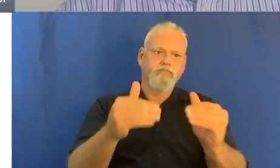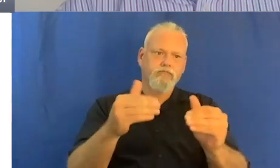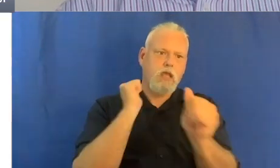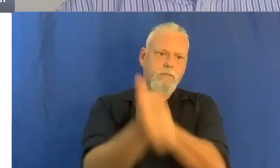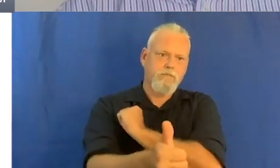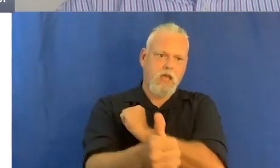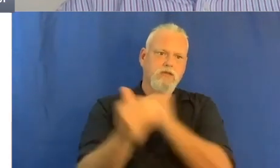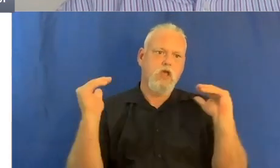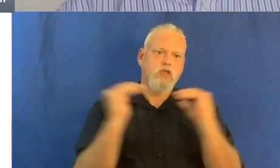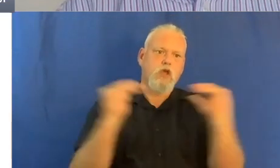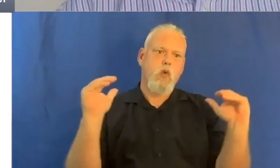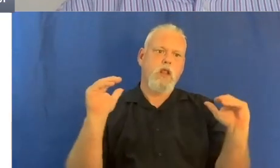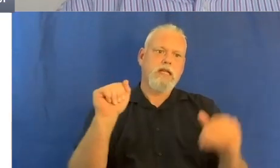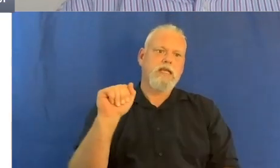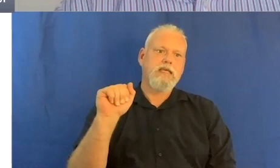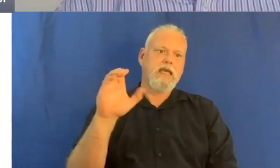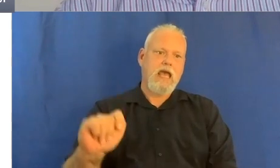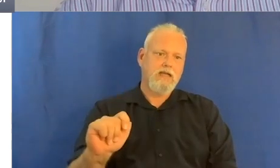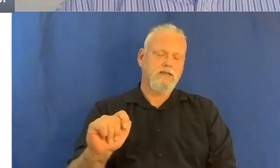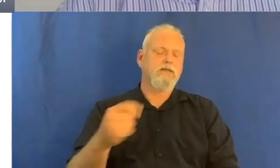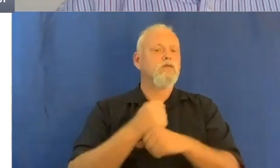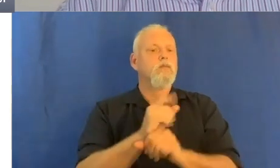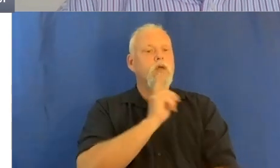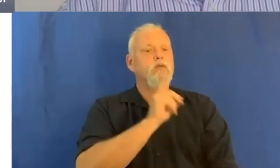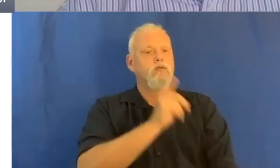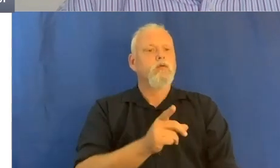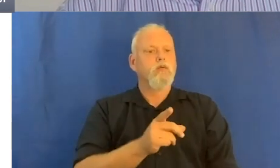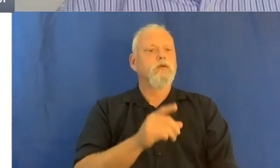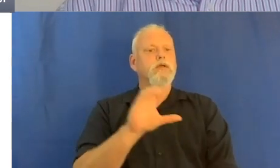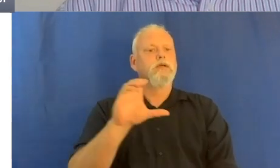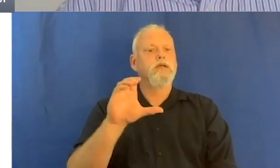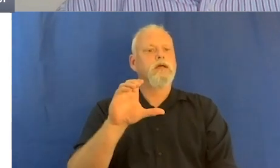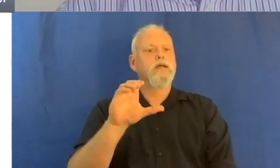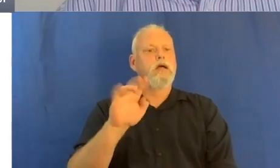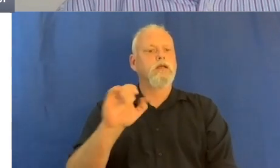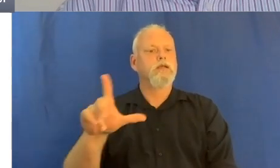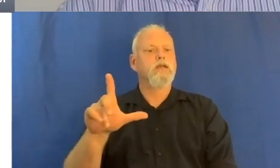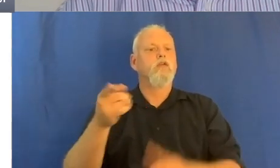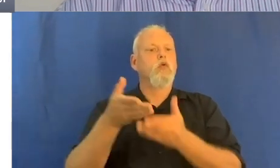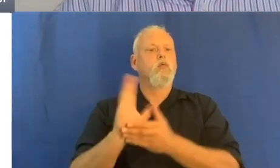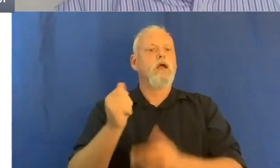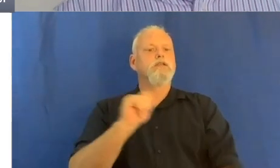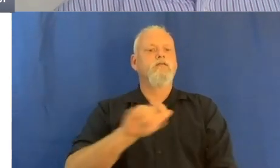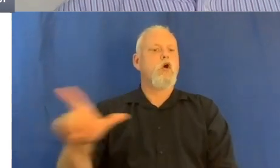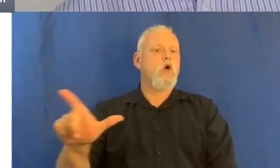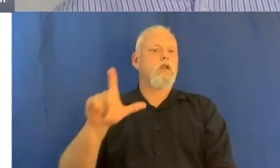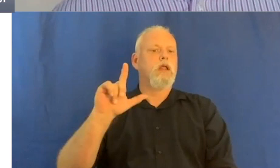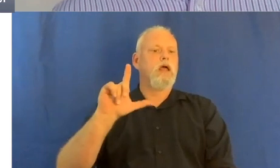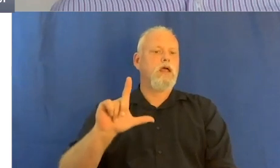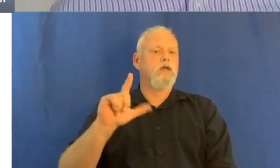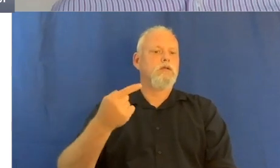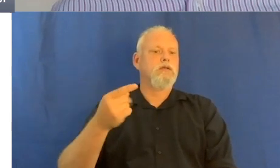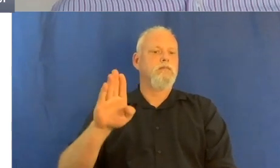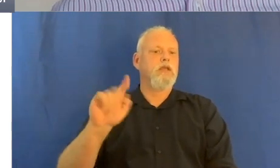the Equality Act to ensure the civil rights for all LGBTQ